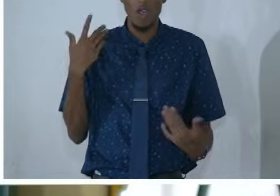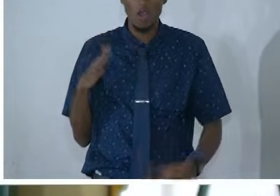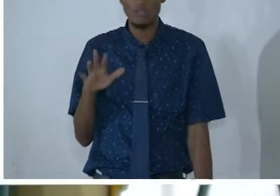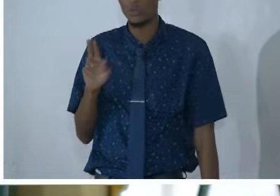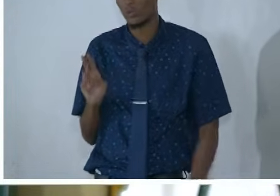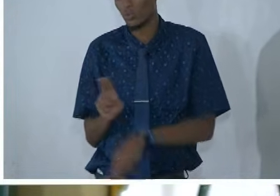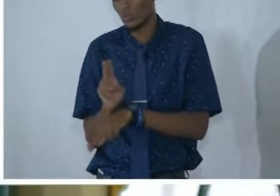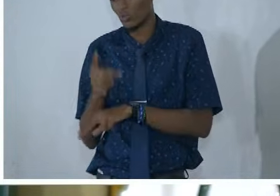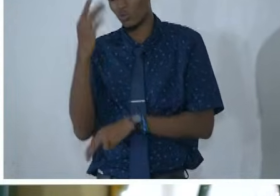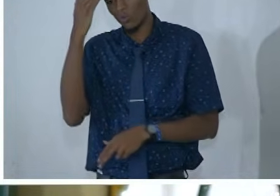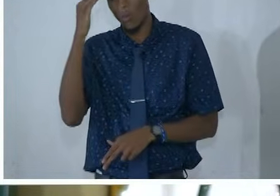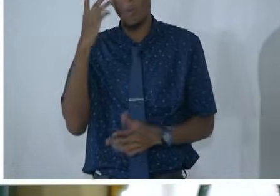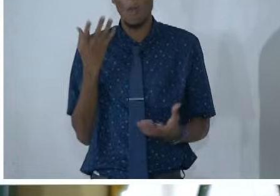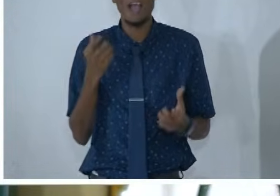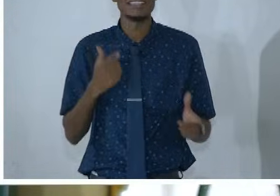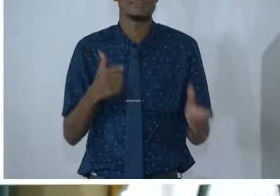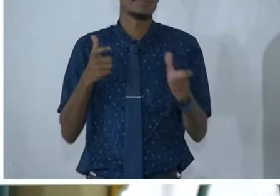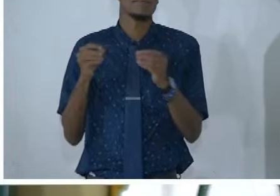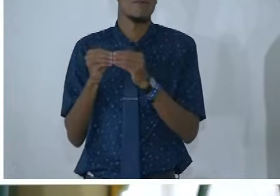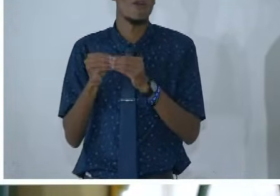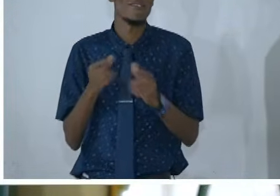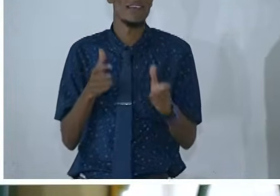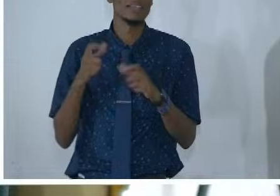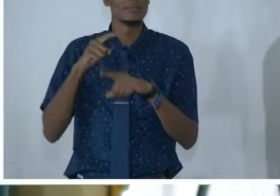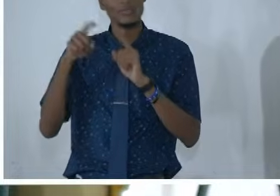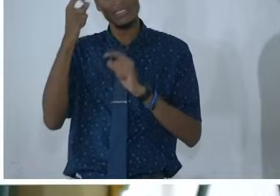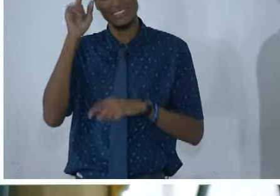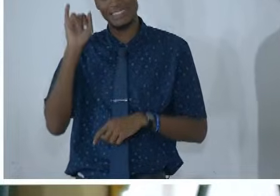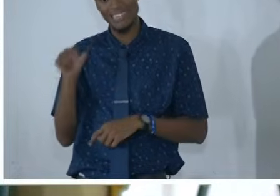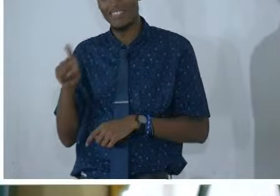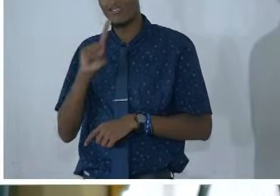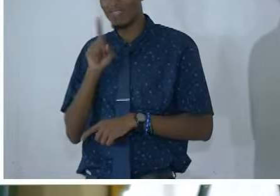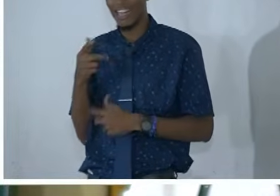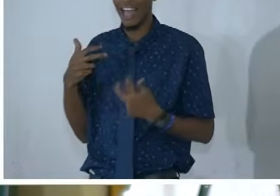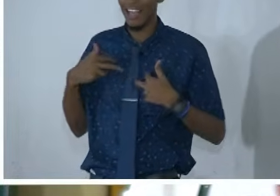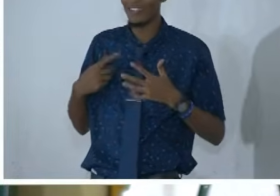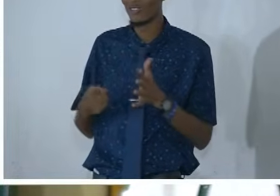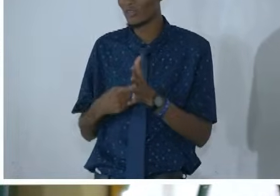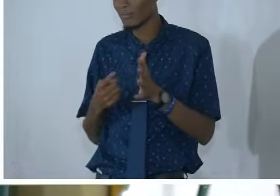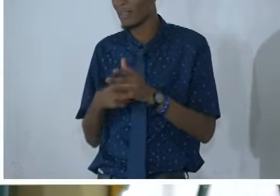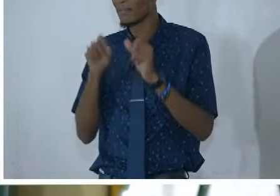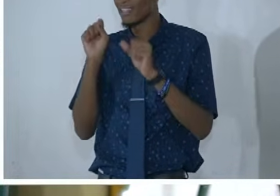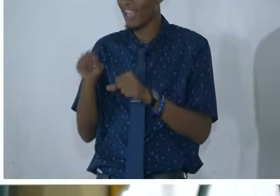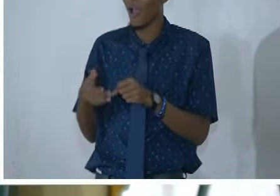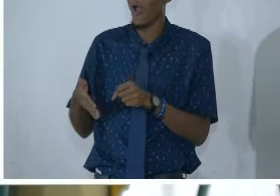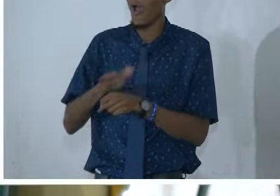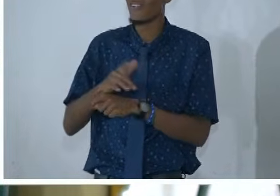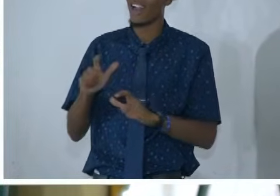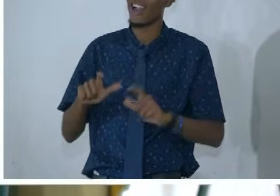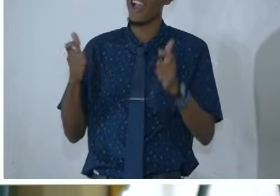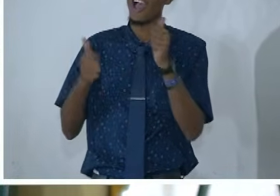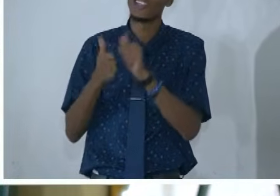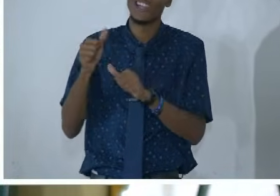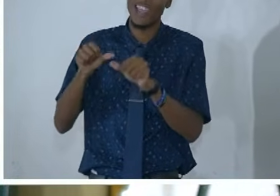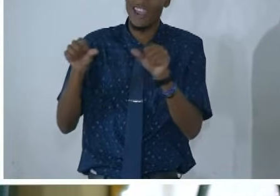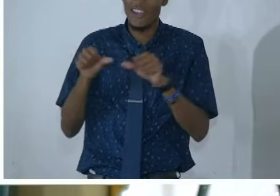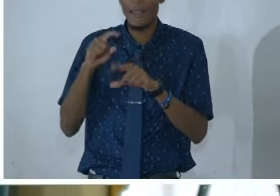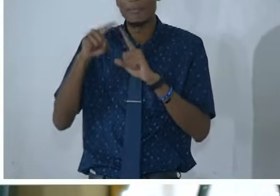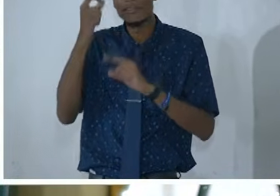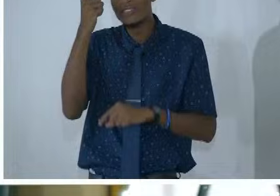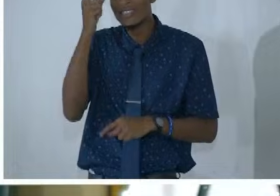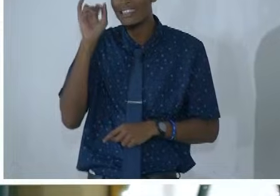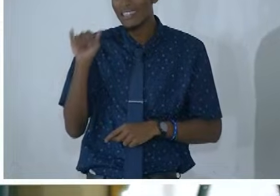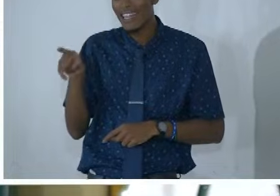it would speed it up, right? Clearly, systematic does allow us to sometimes cover a larger area, right? And